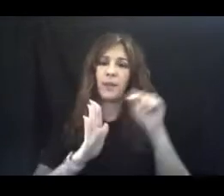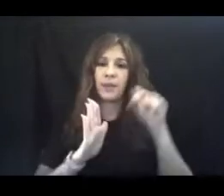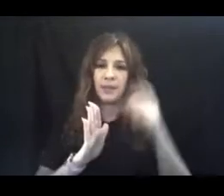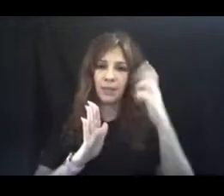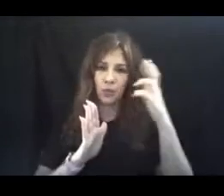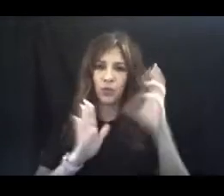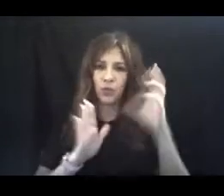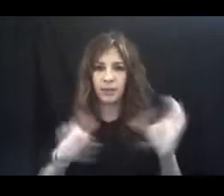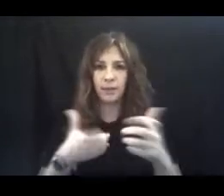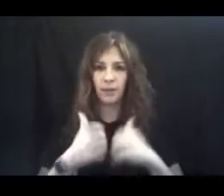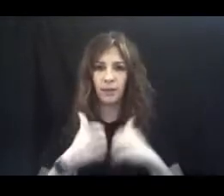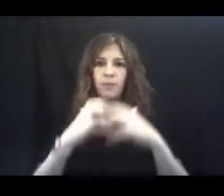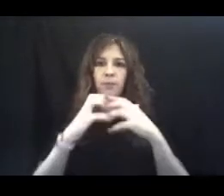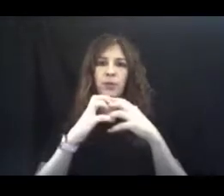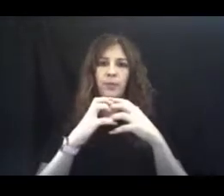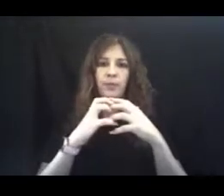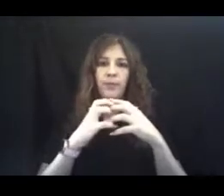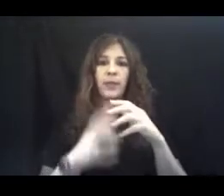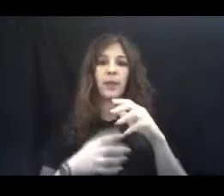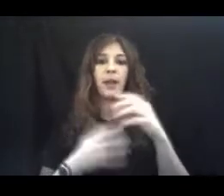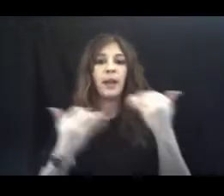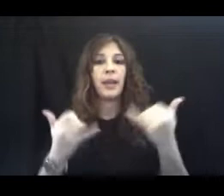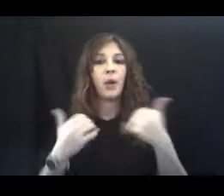Of this asset.